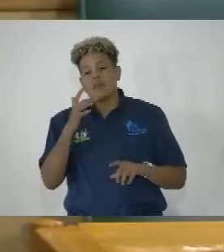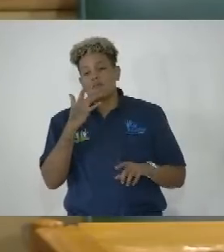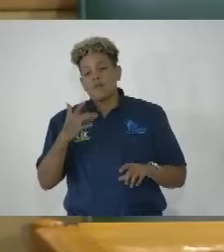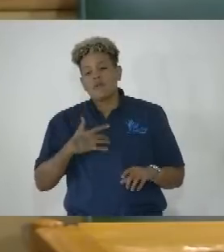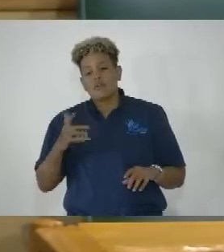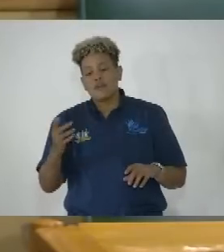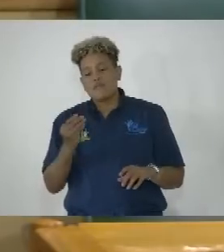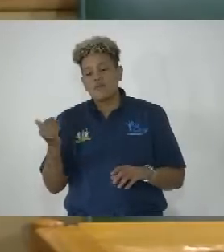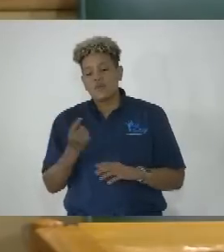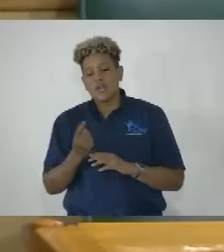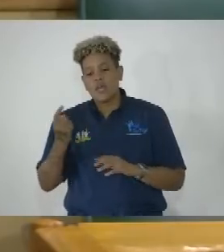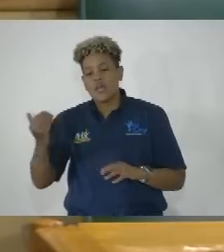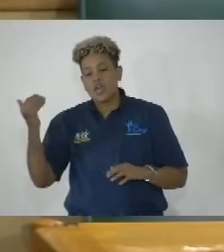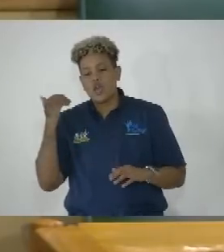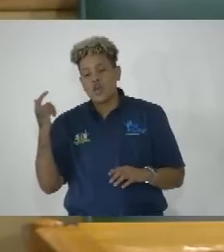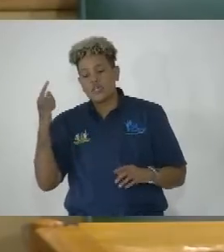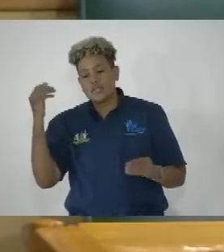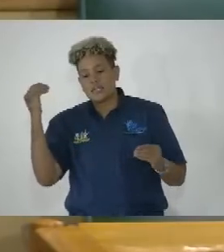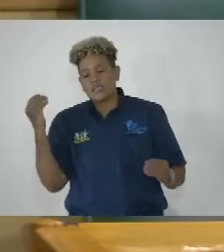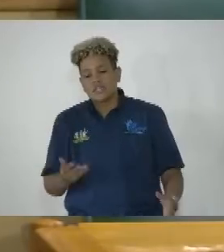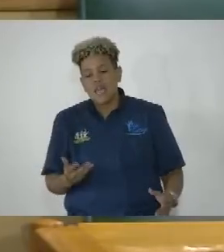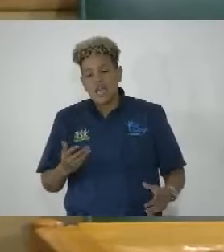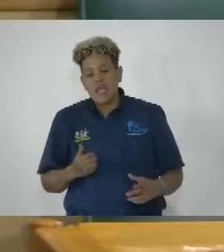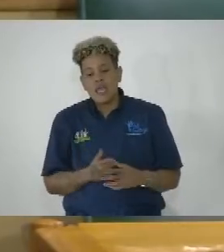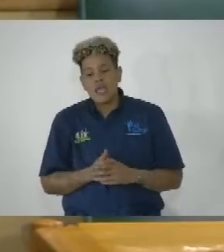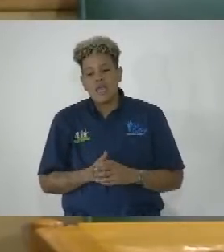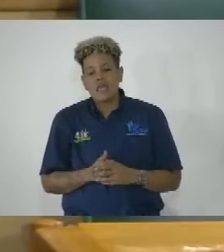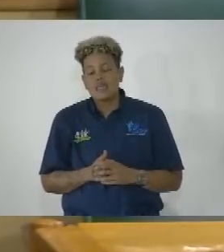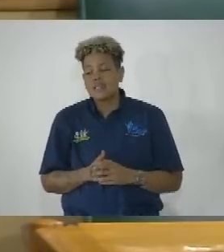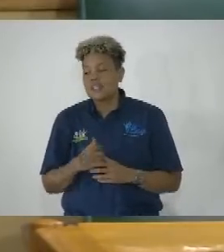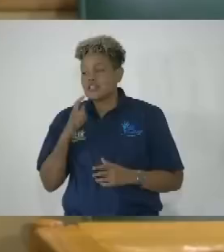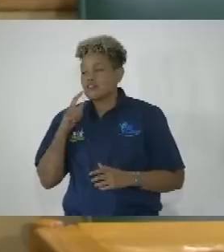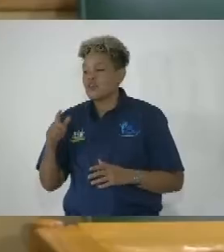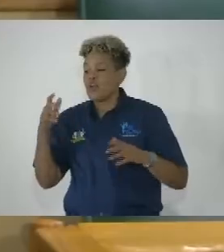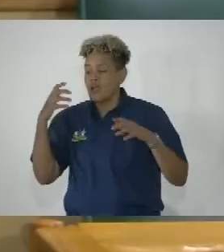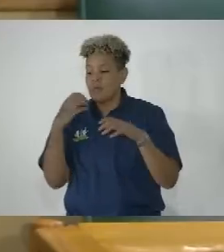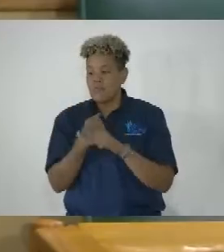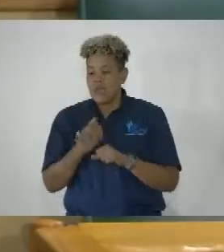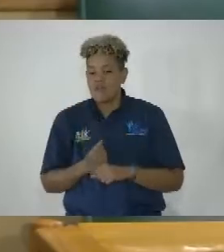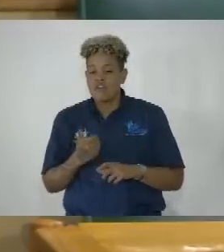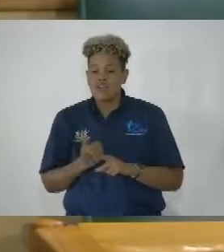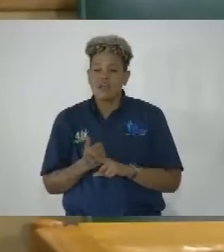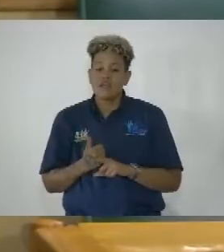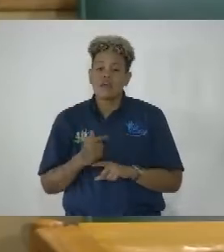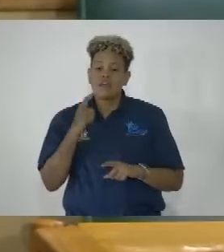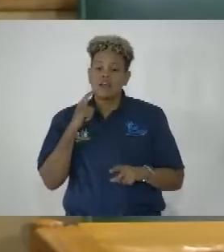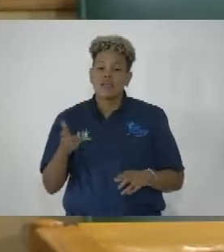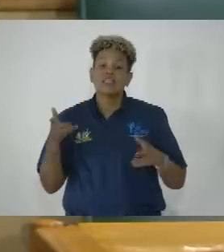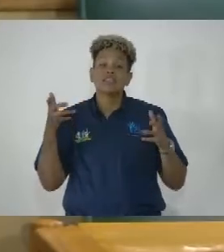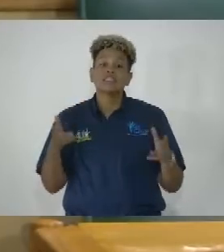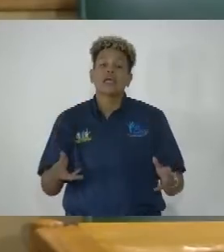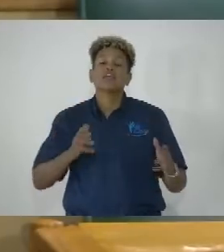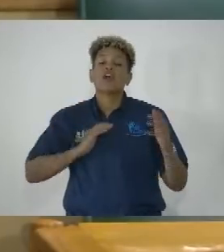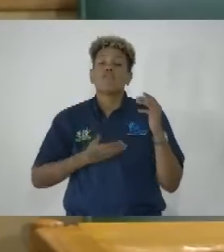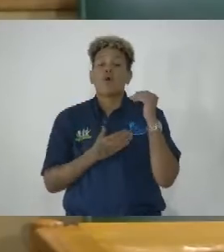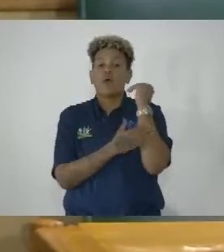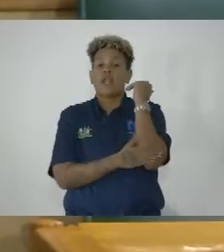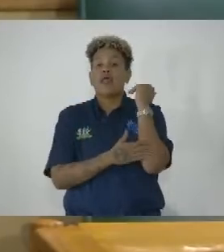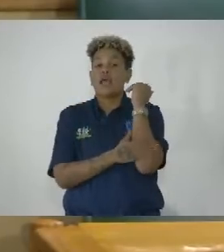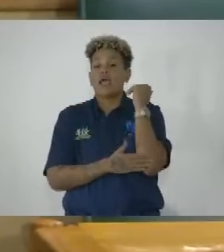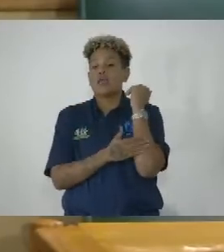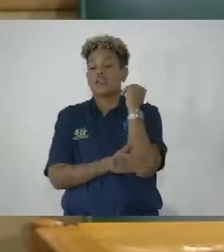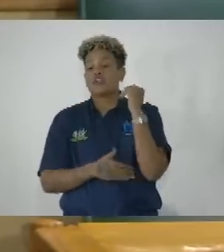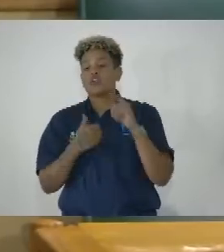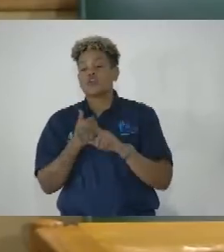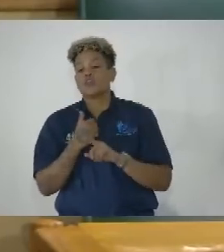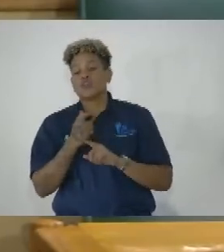few days ago. She said, to paraphrase her, the state of our nation